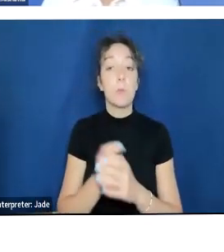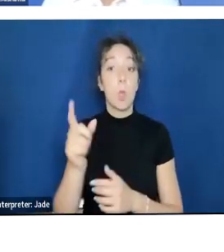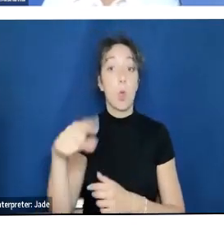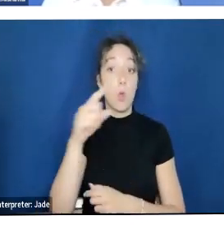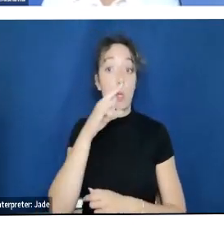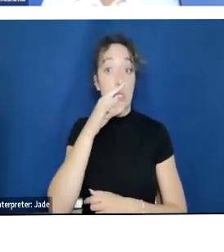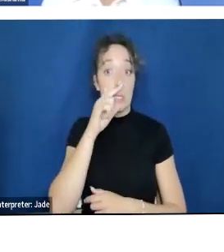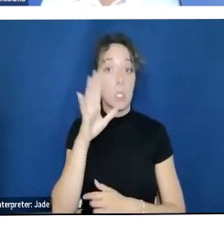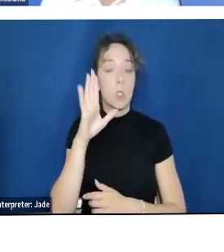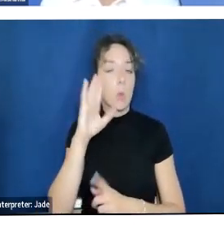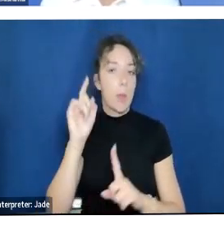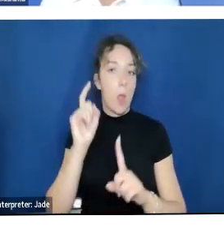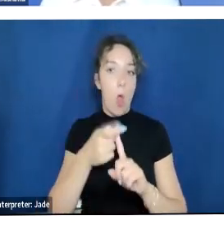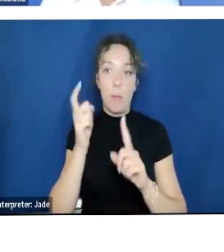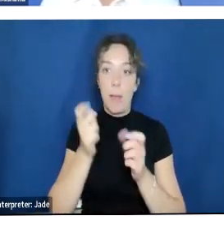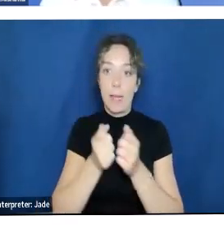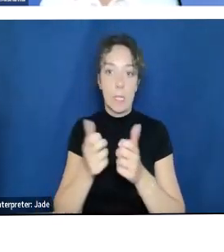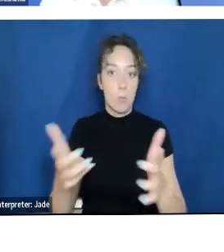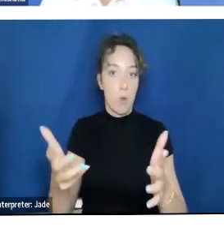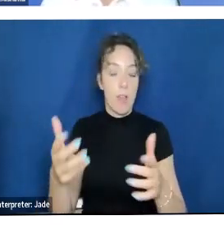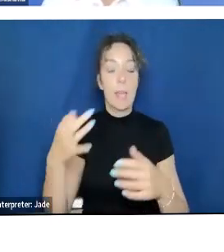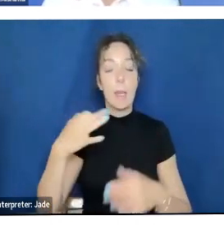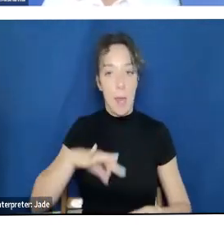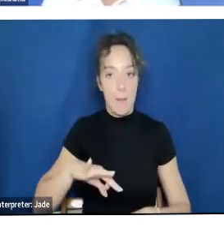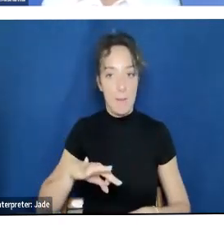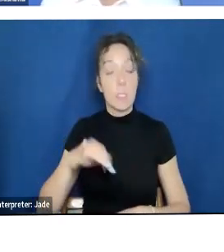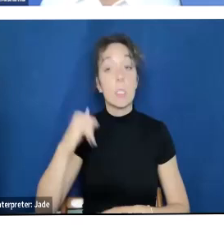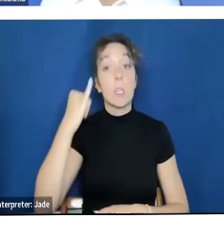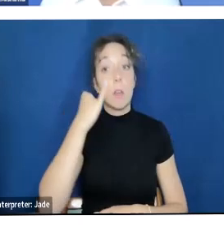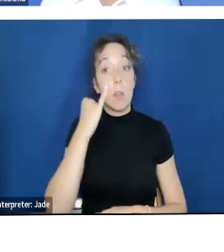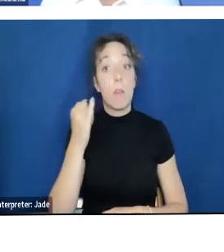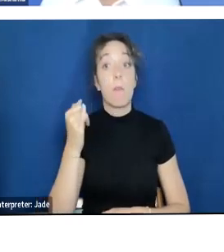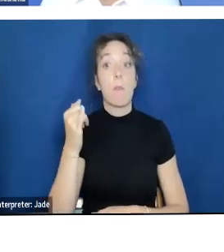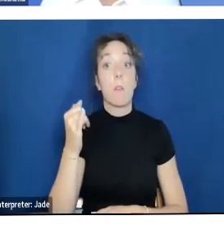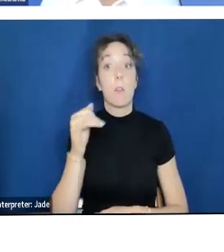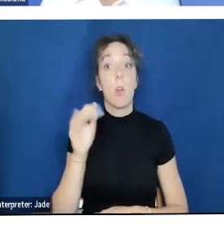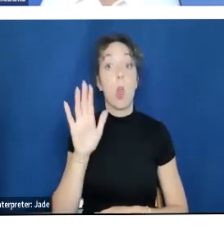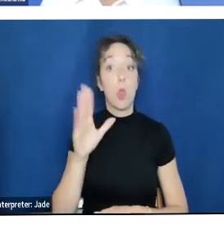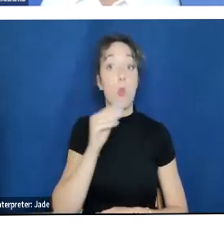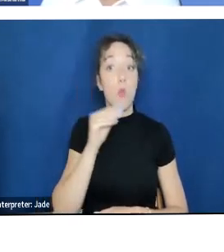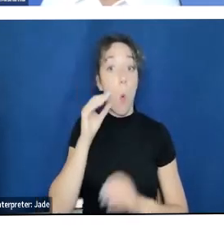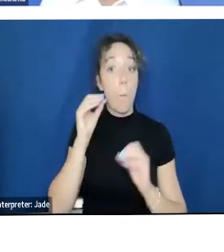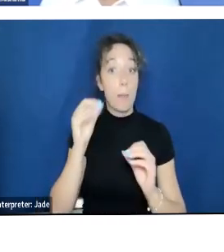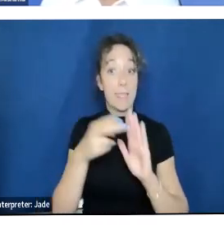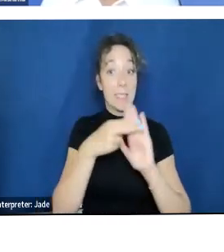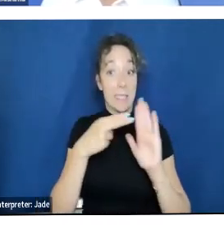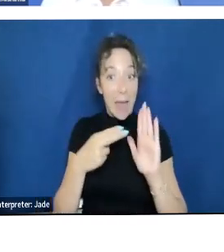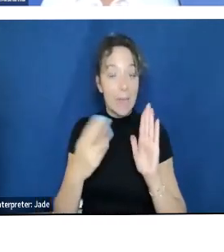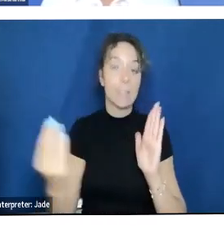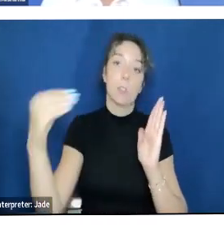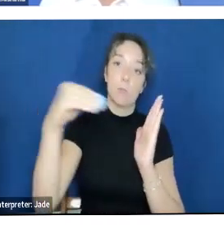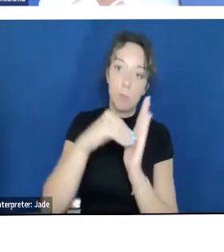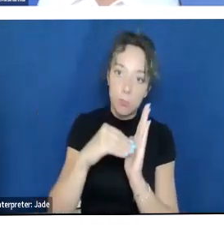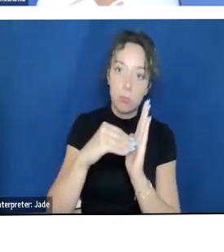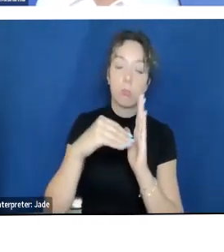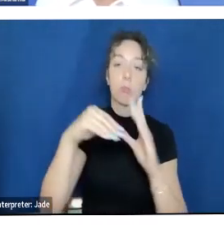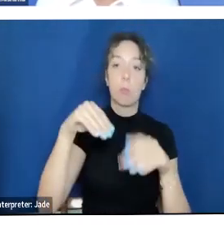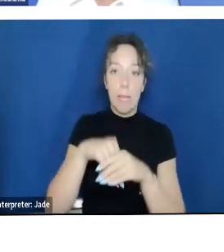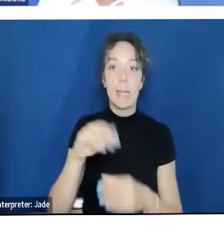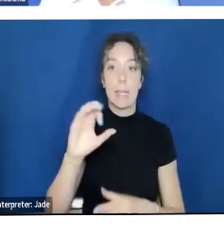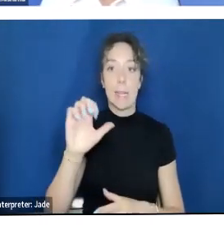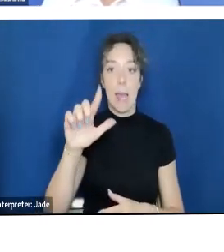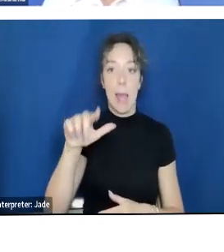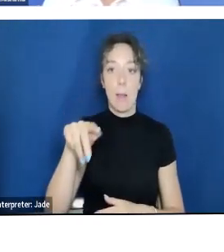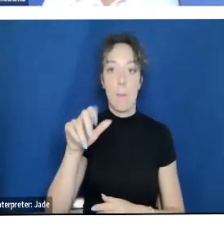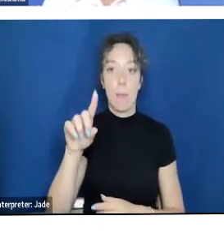will be automatically provided benefits as long as their homeless status is in CalPADS. We will, of